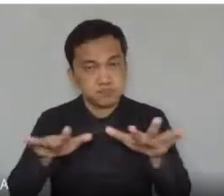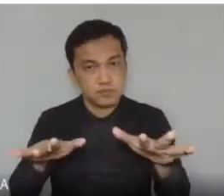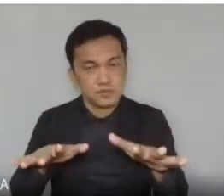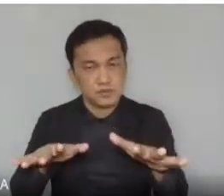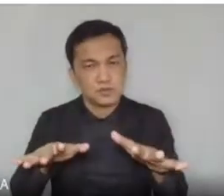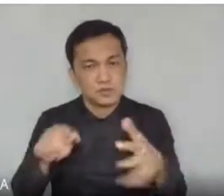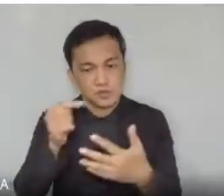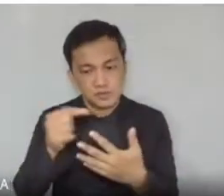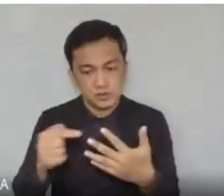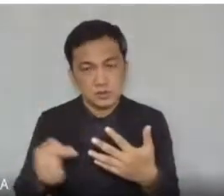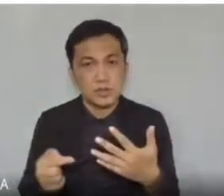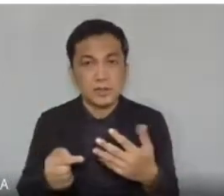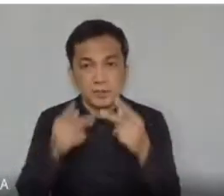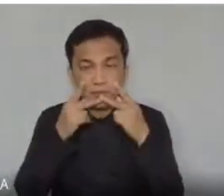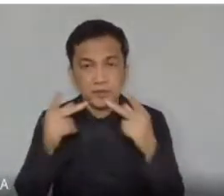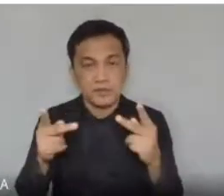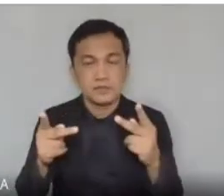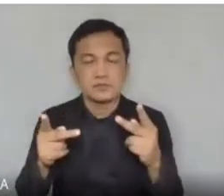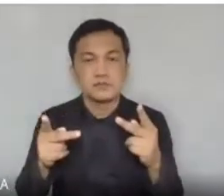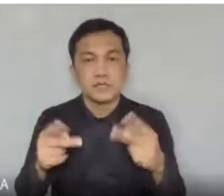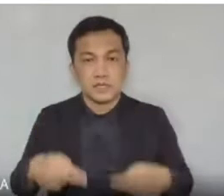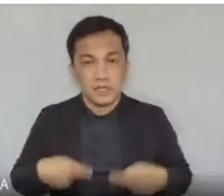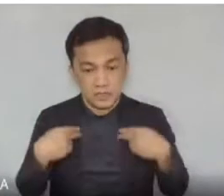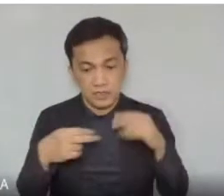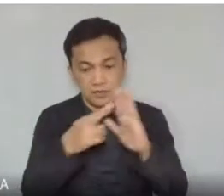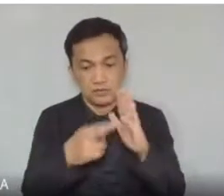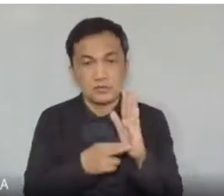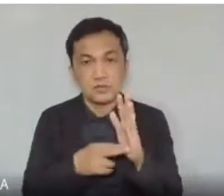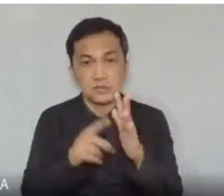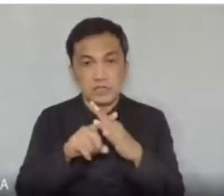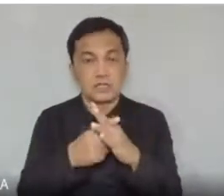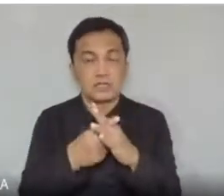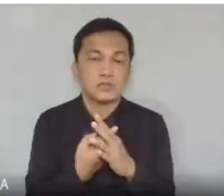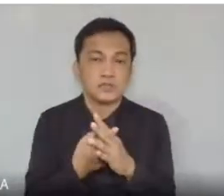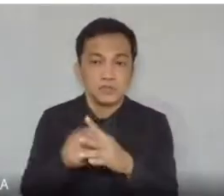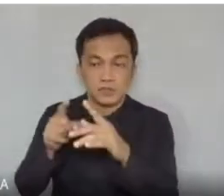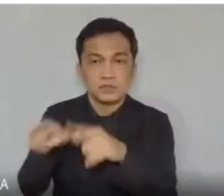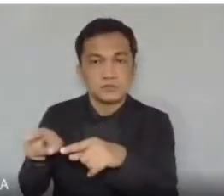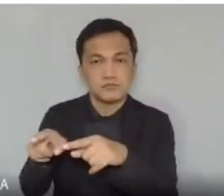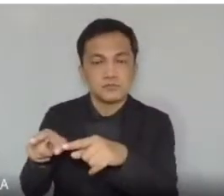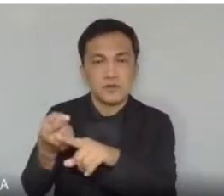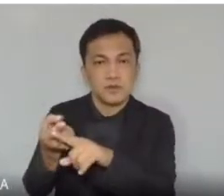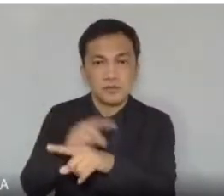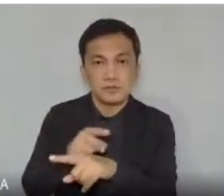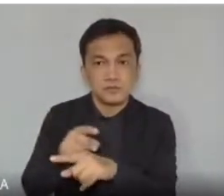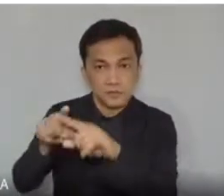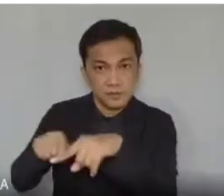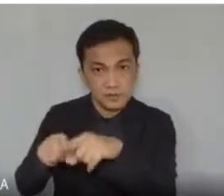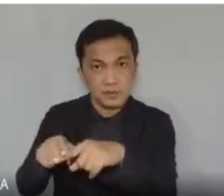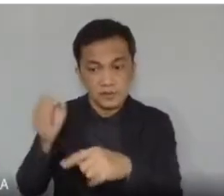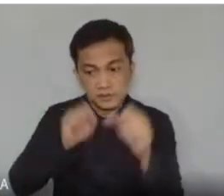the disease COVID-19. It also was based on the health system capacity